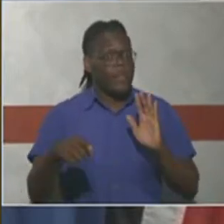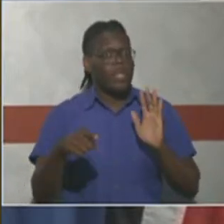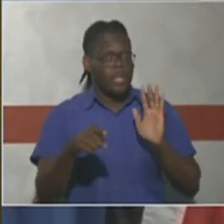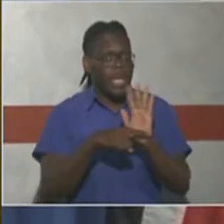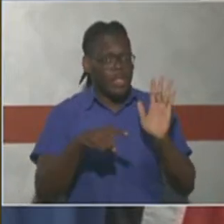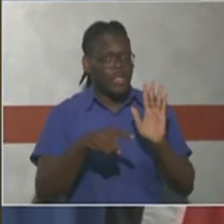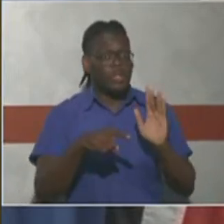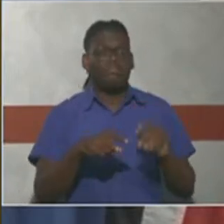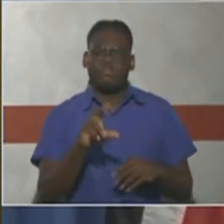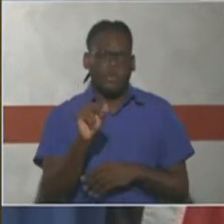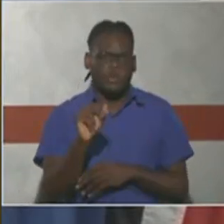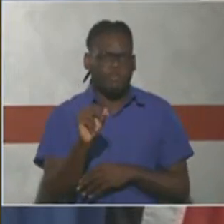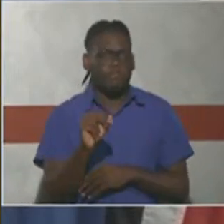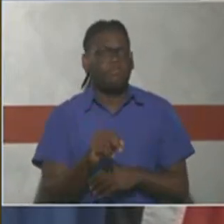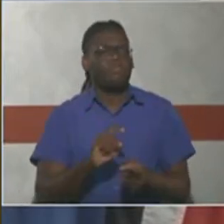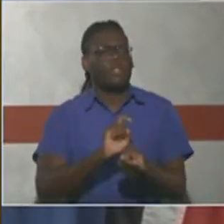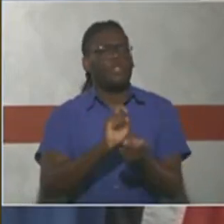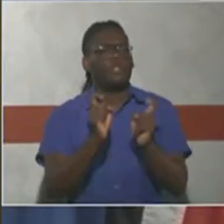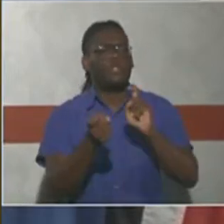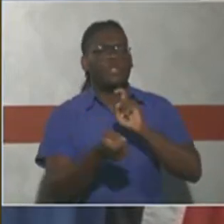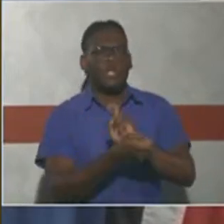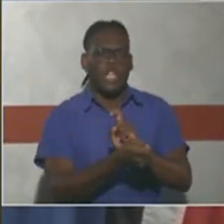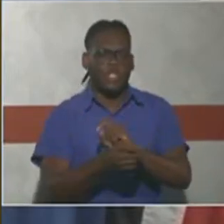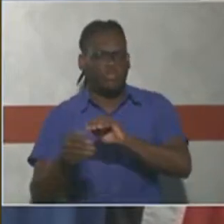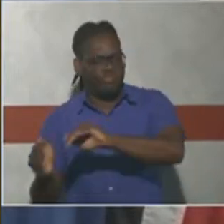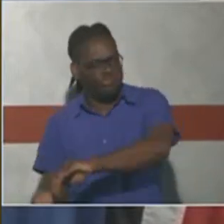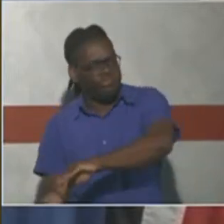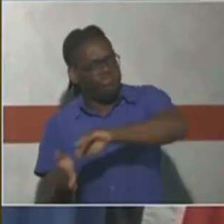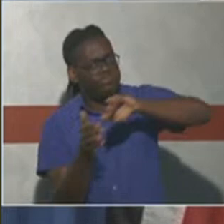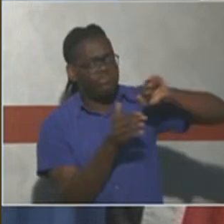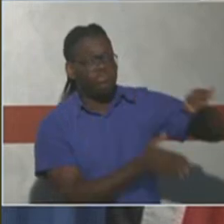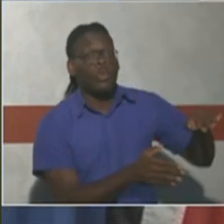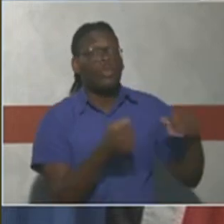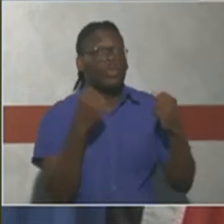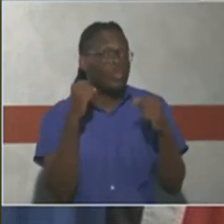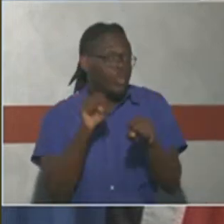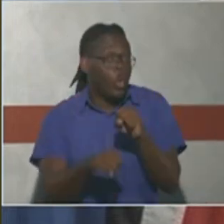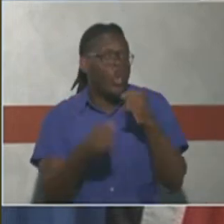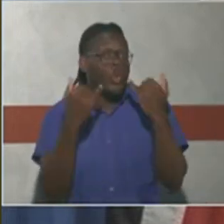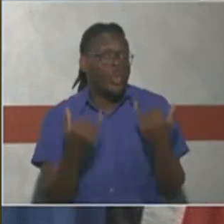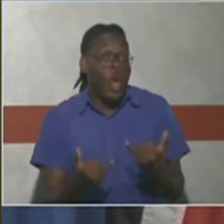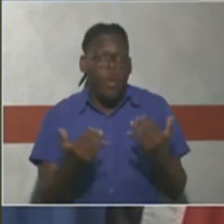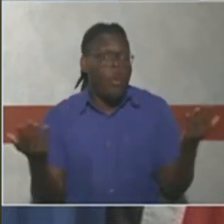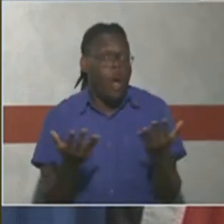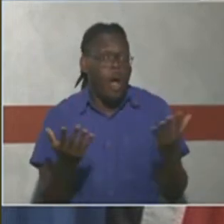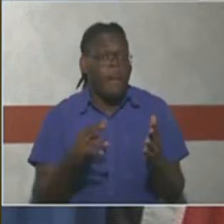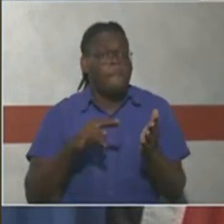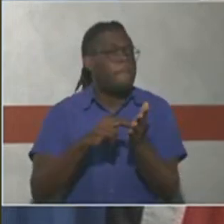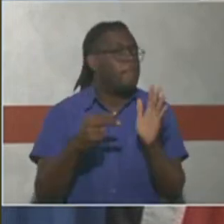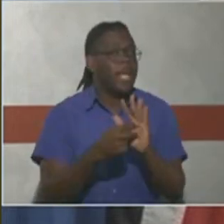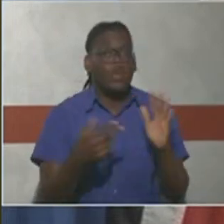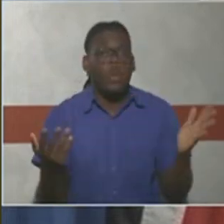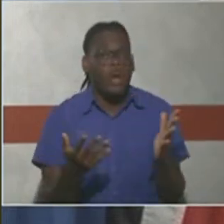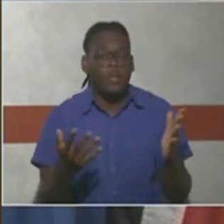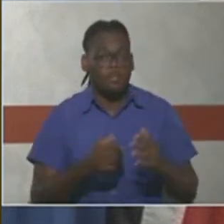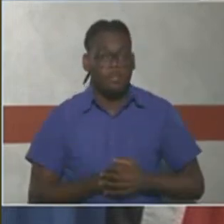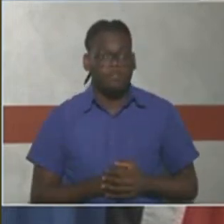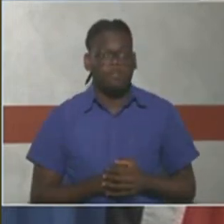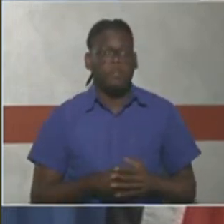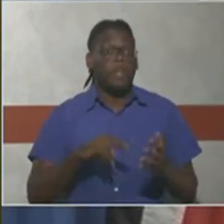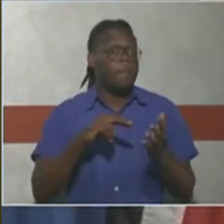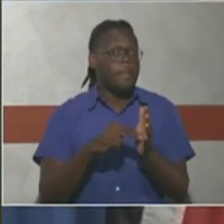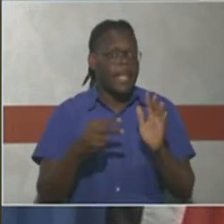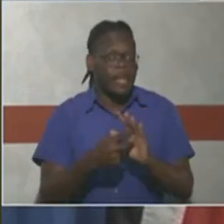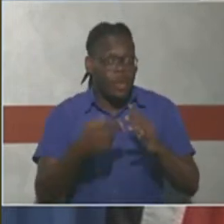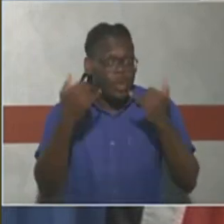finalized. What this means is that the restrictions on the Dragon gas field development is now relieved,